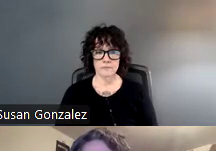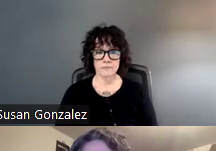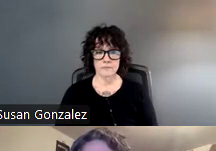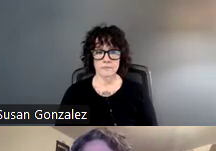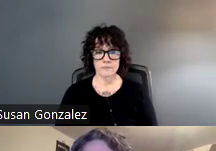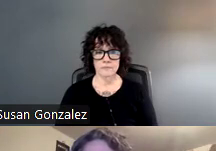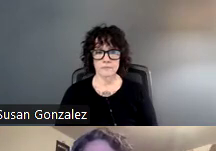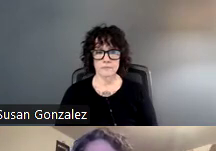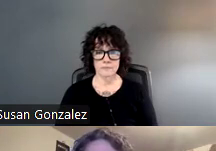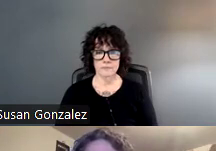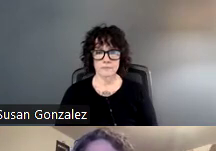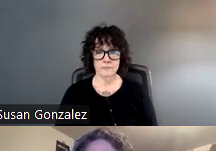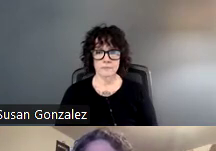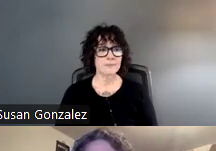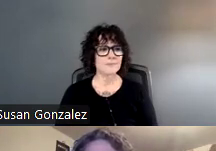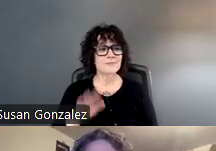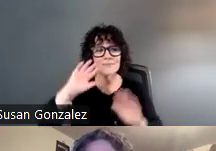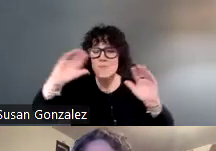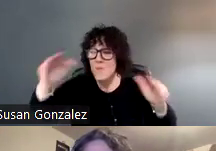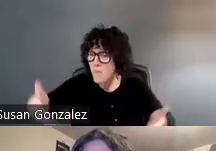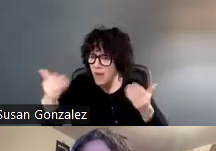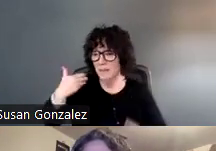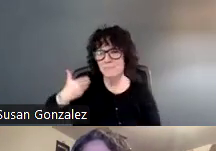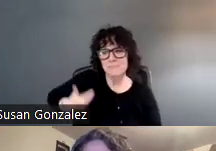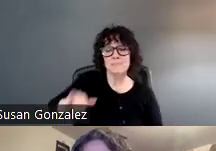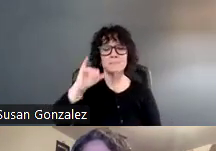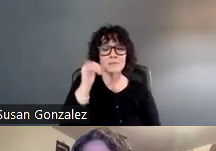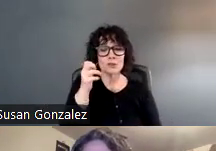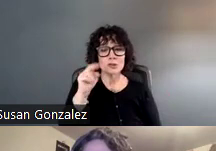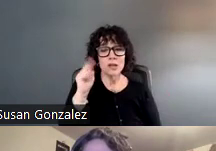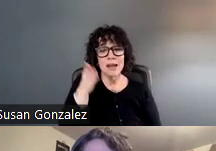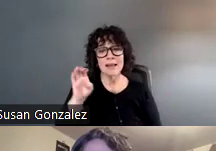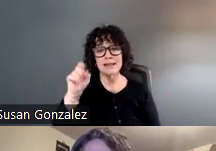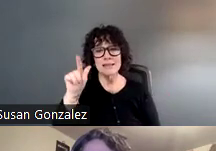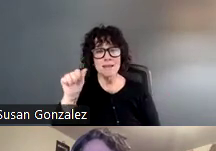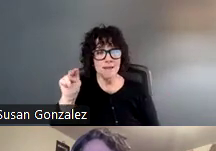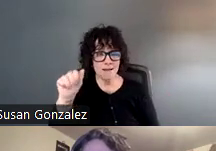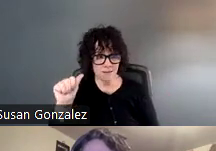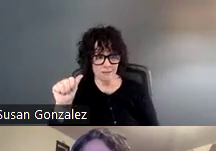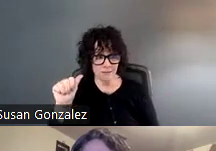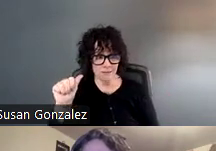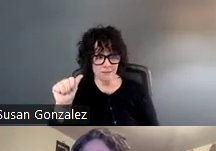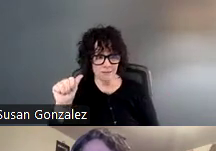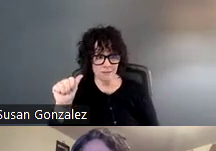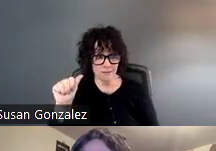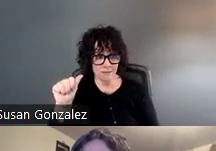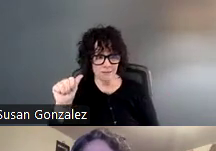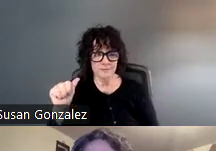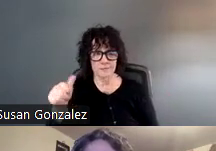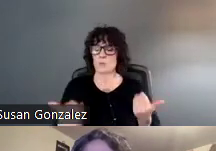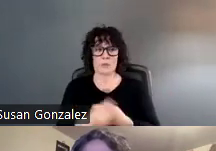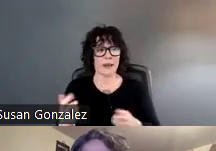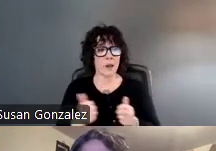Welcome. I'm Jenna Liana, and I'm here today with my co-interpreters to interpret between English, Spanish,